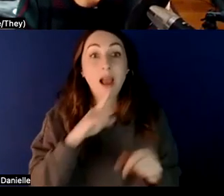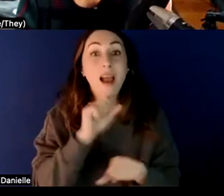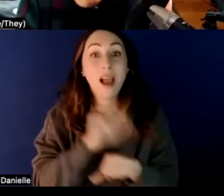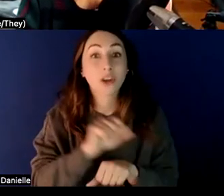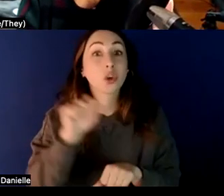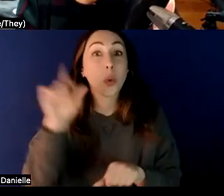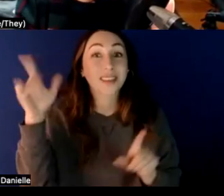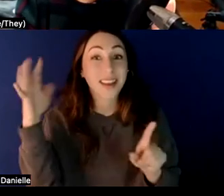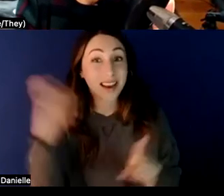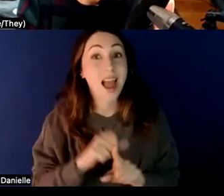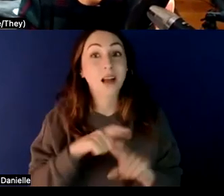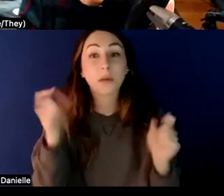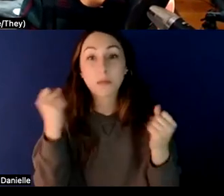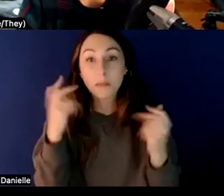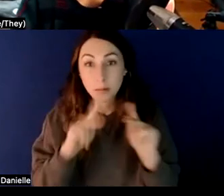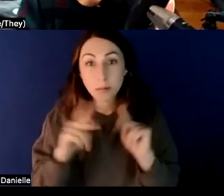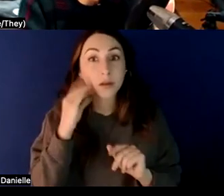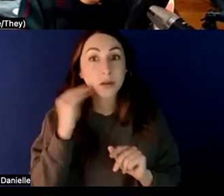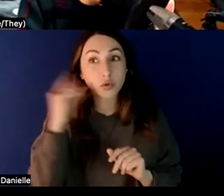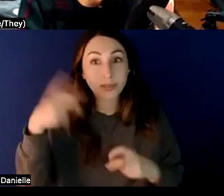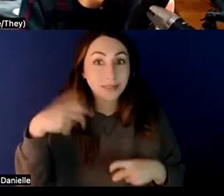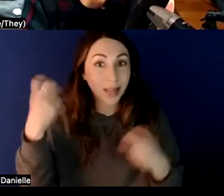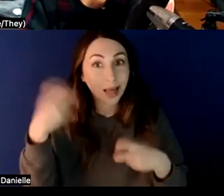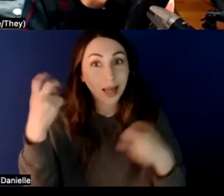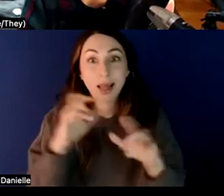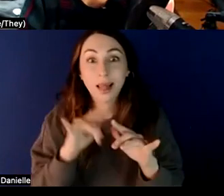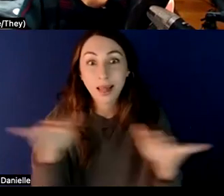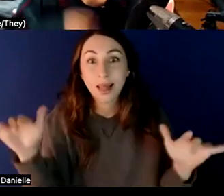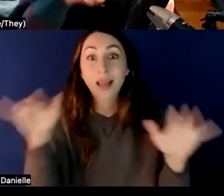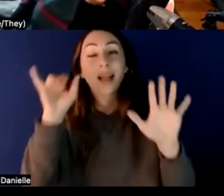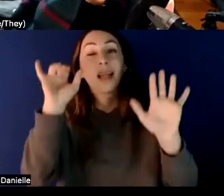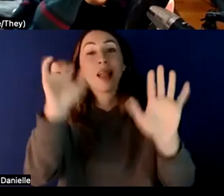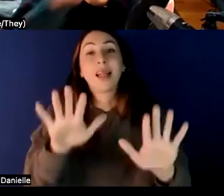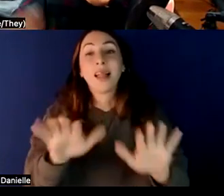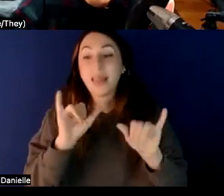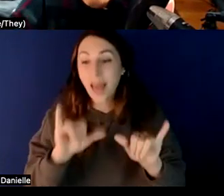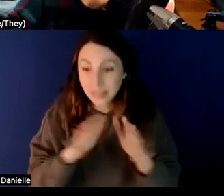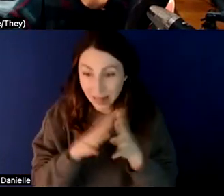people had people steal from them and things like that. So yeah, all right, that's a lot. That's a bunch